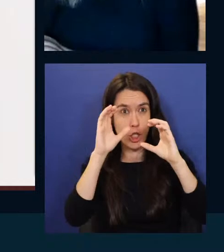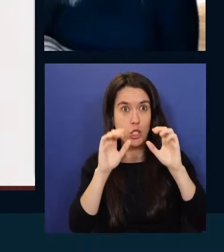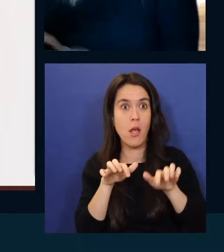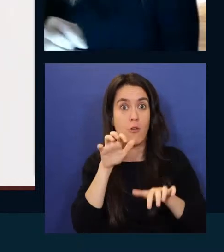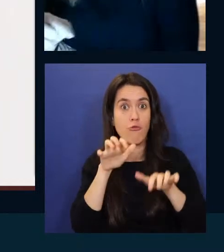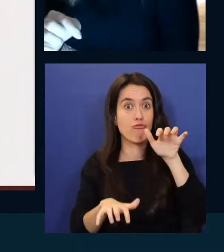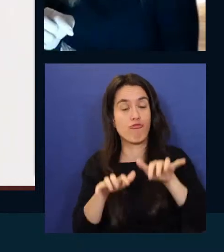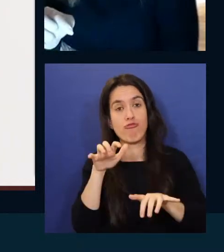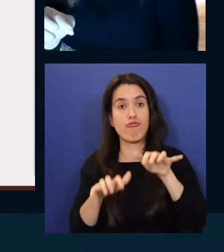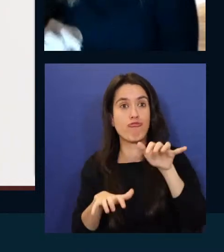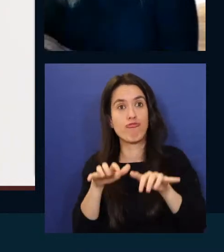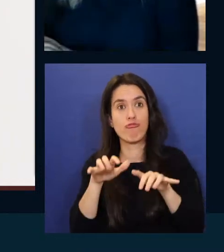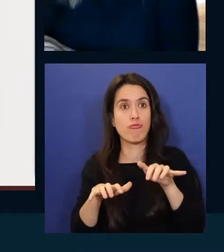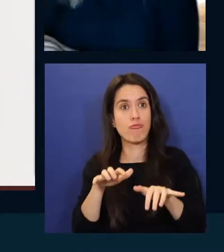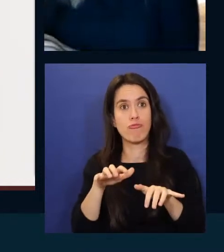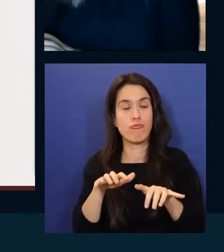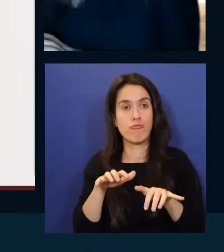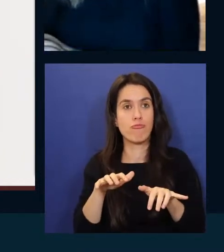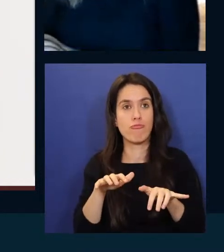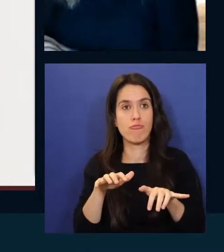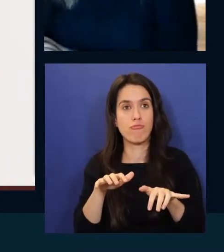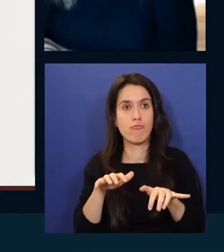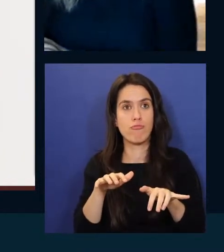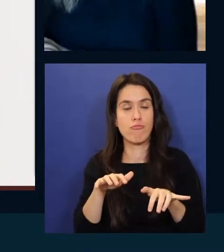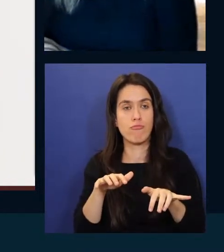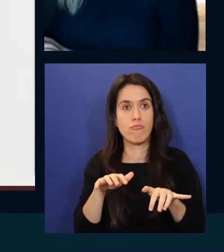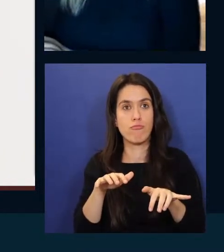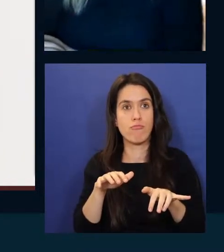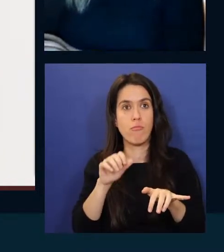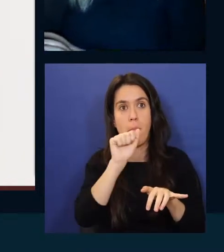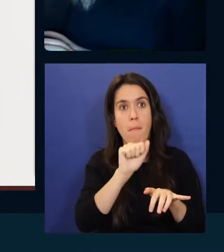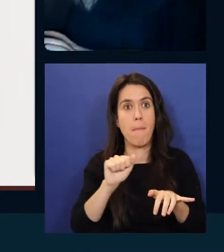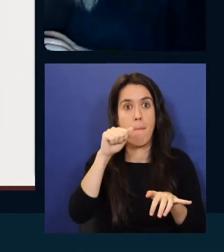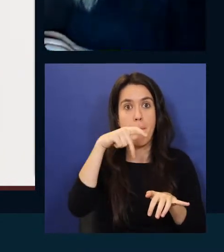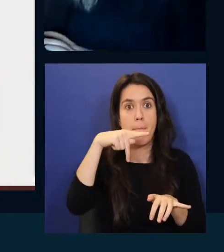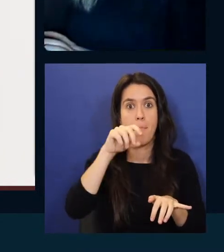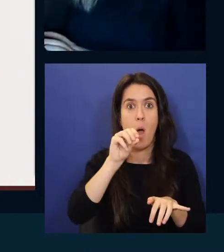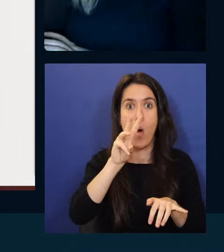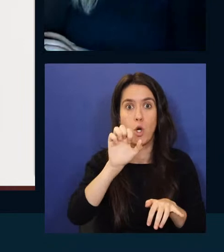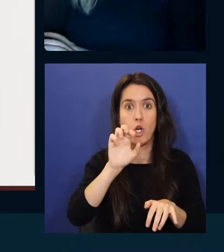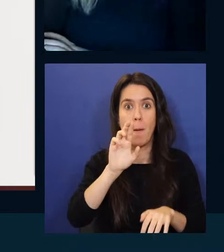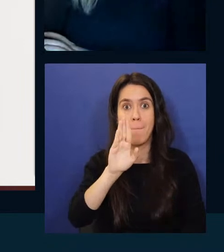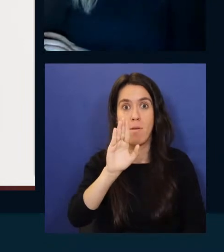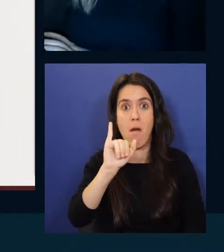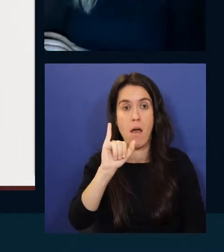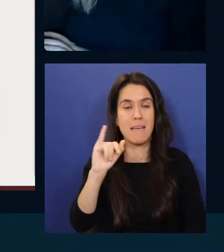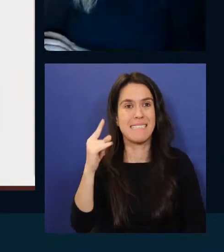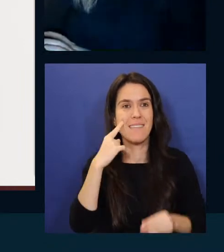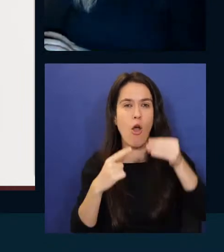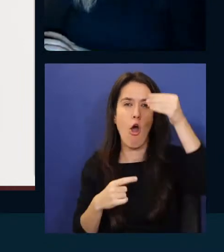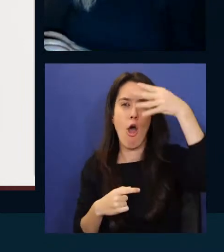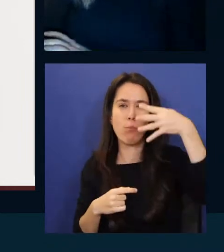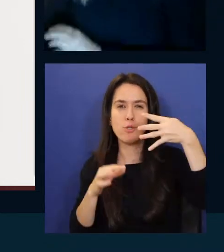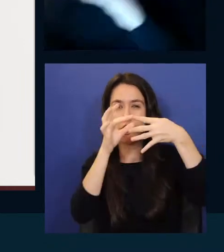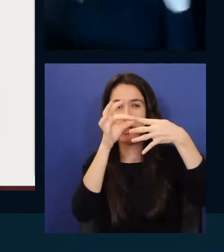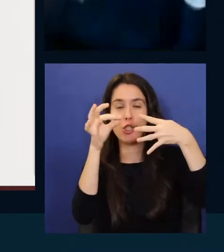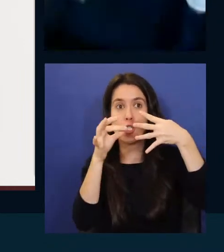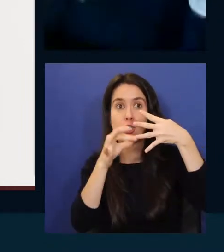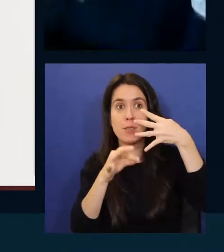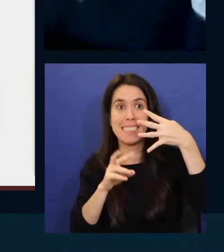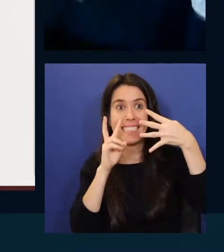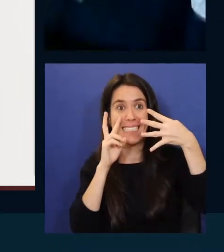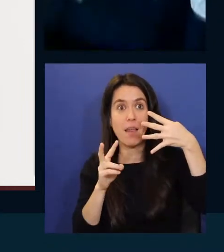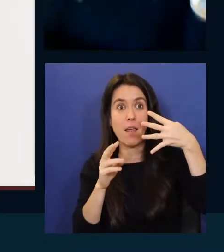write Power BI. And then you will get a set of different options. So in this case here, you can see